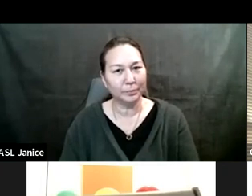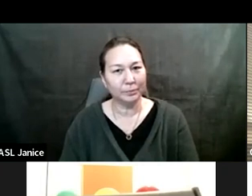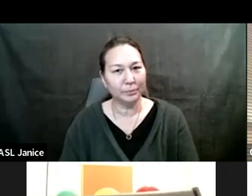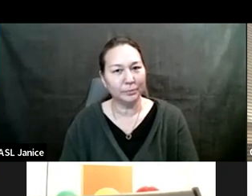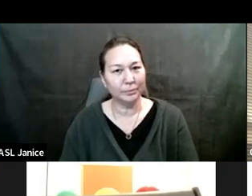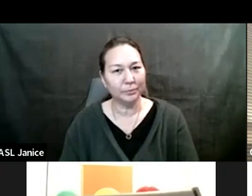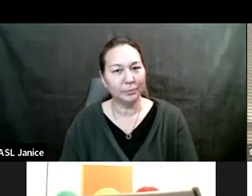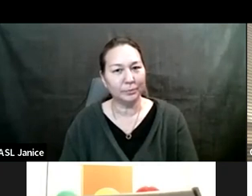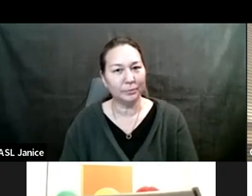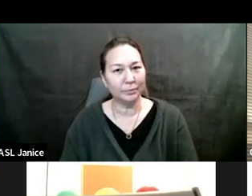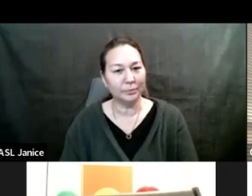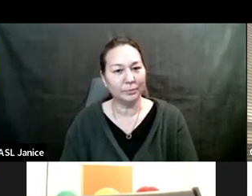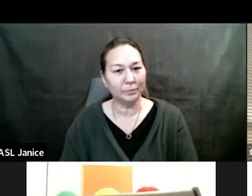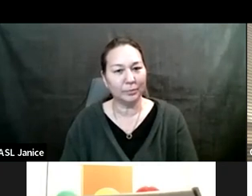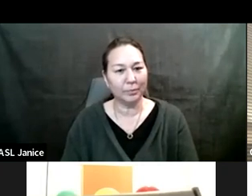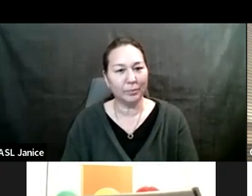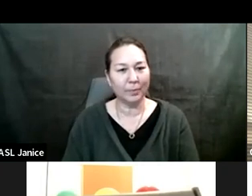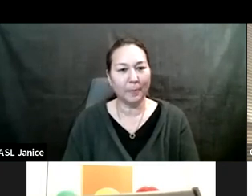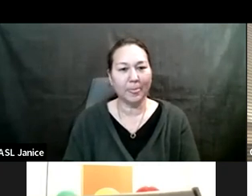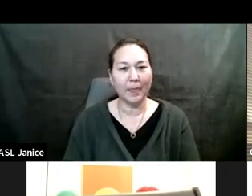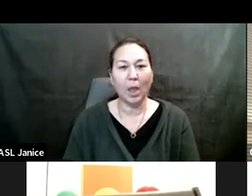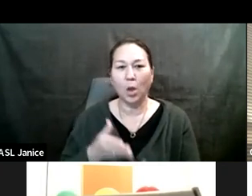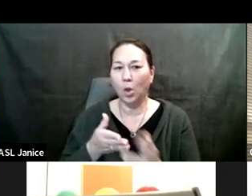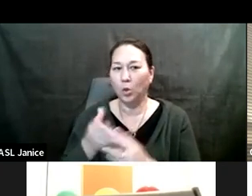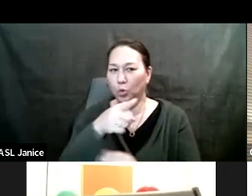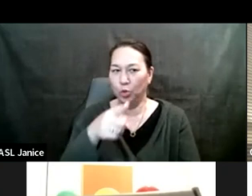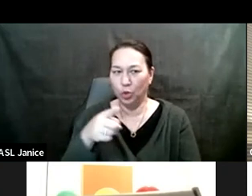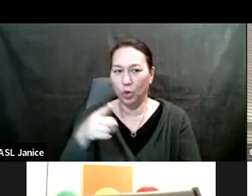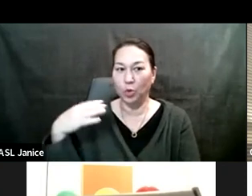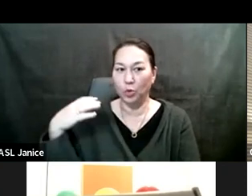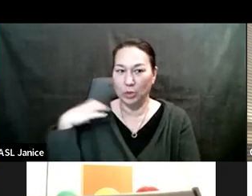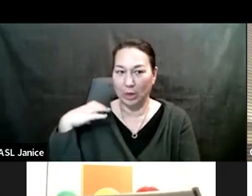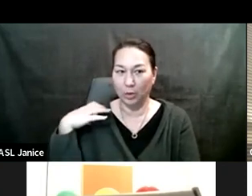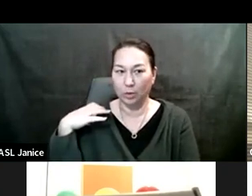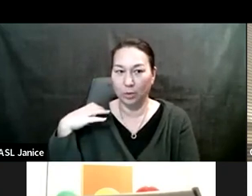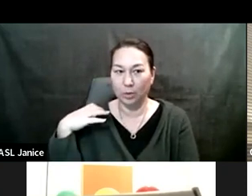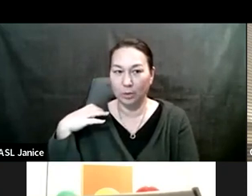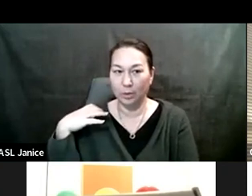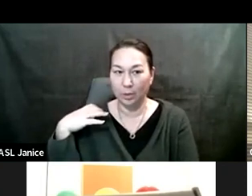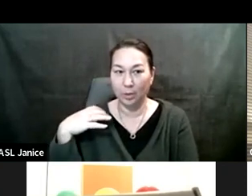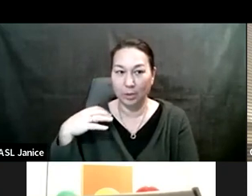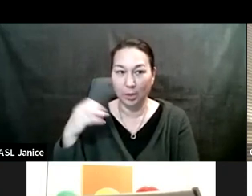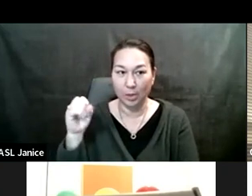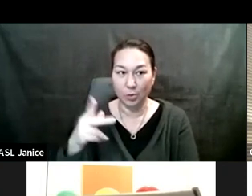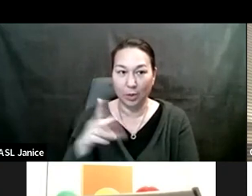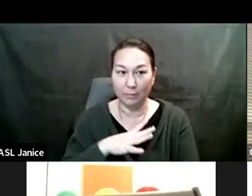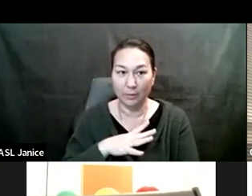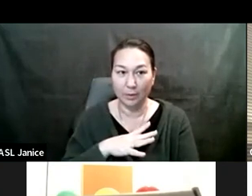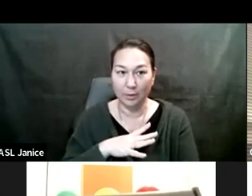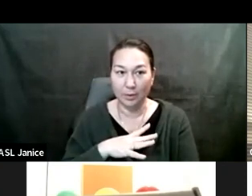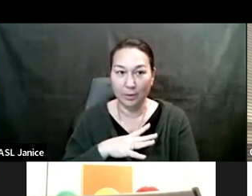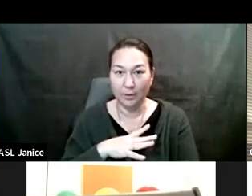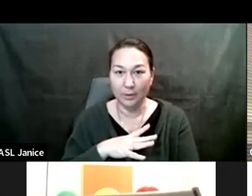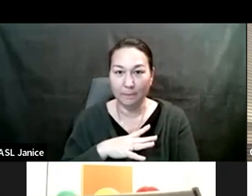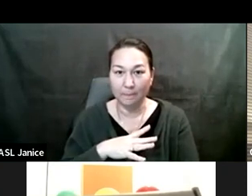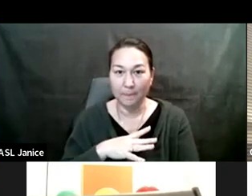uh through each year okay okay uh to go okay